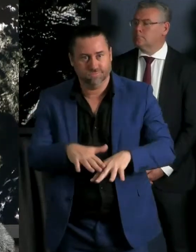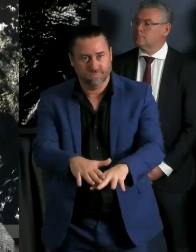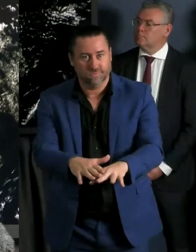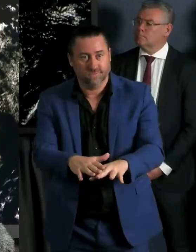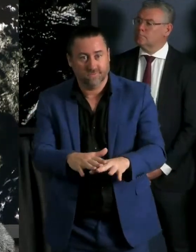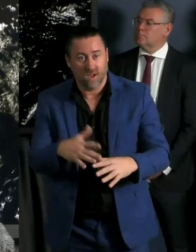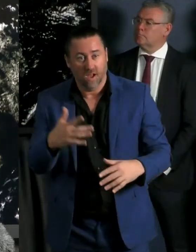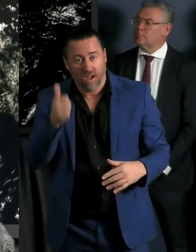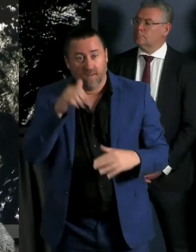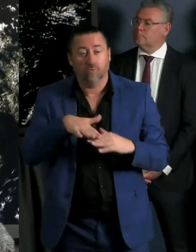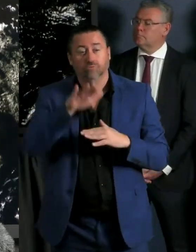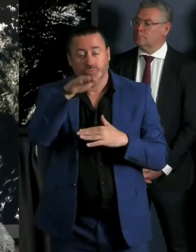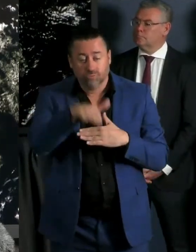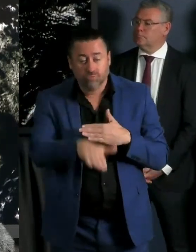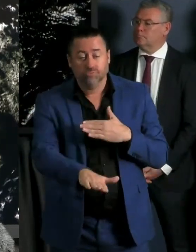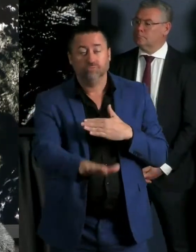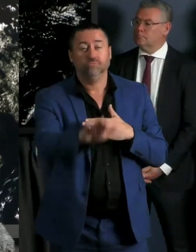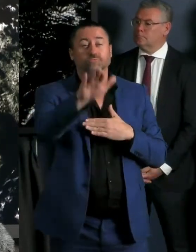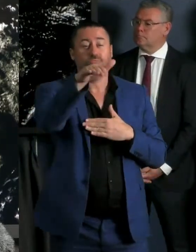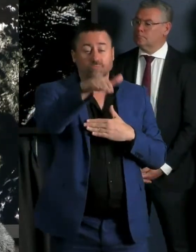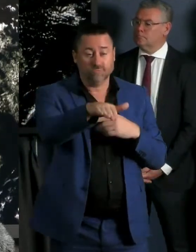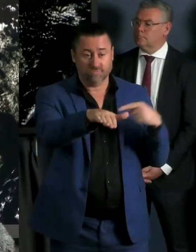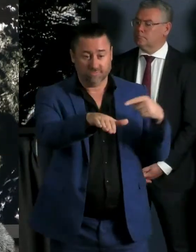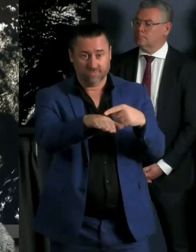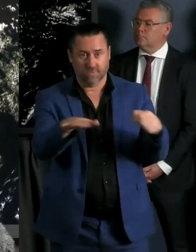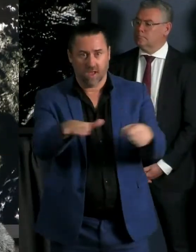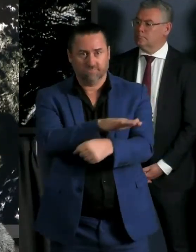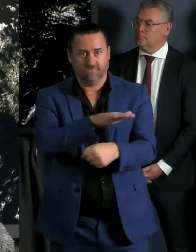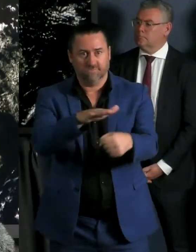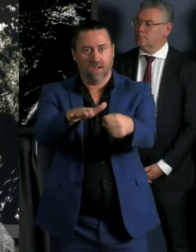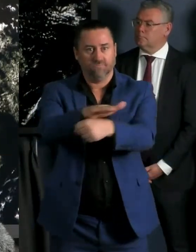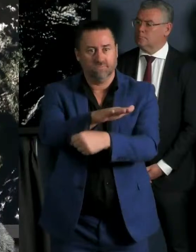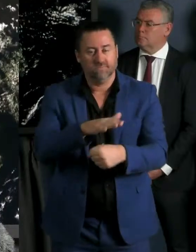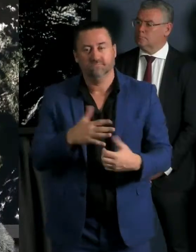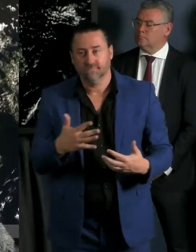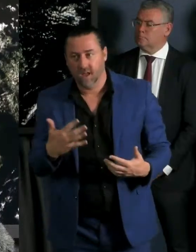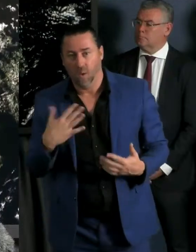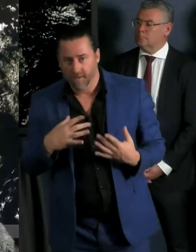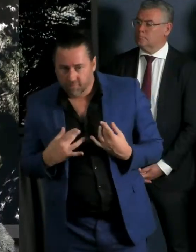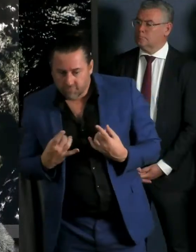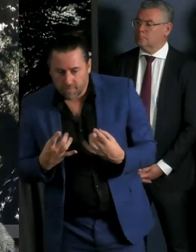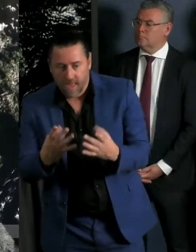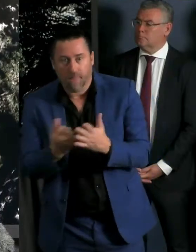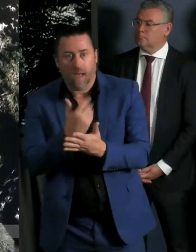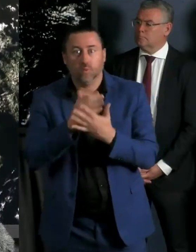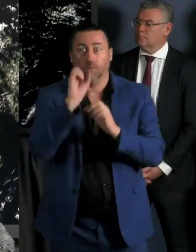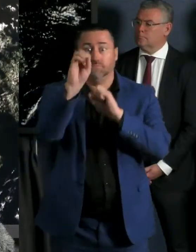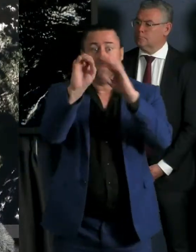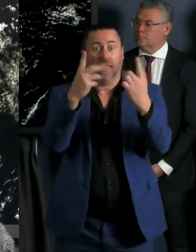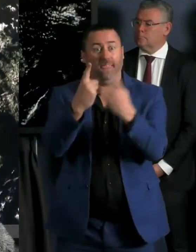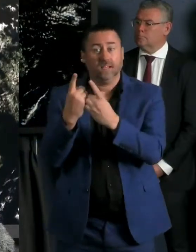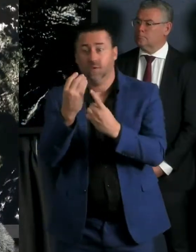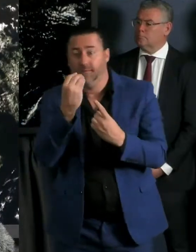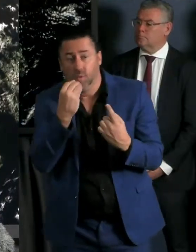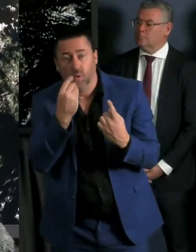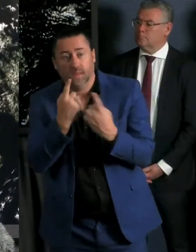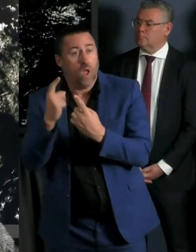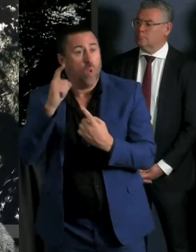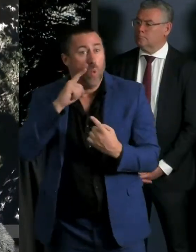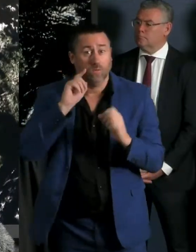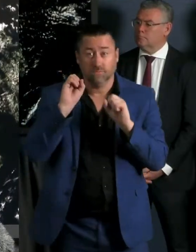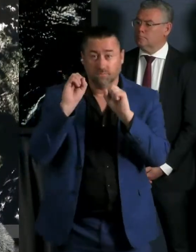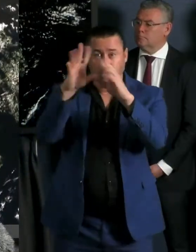major roads cut in that area. That's why we've been focusing in our preparation stage on supply, making sure that we have adequate